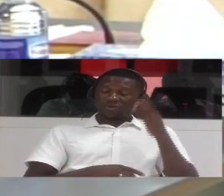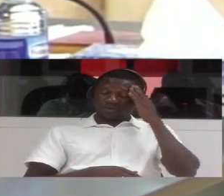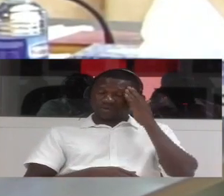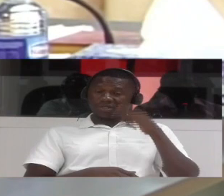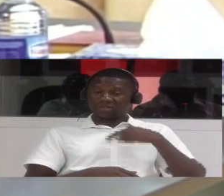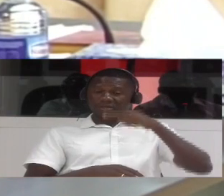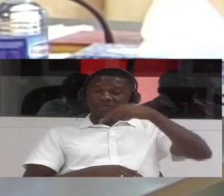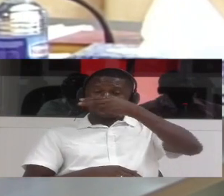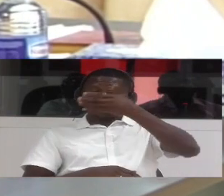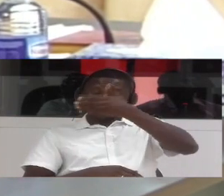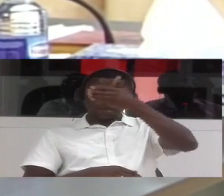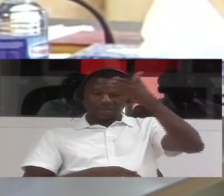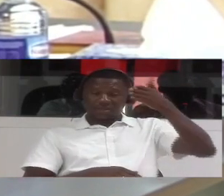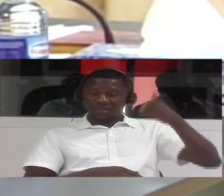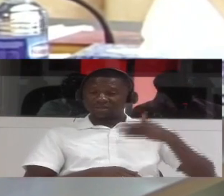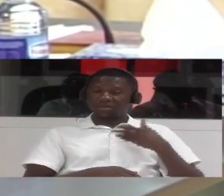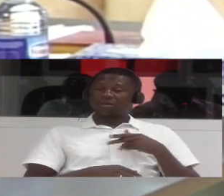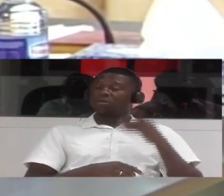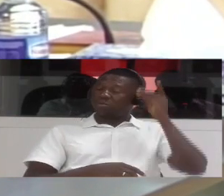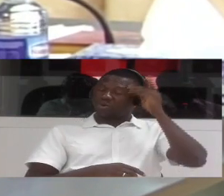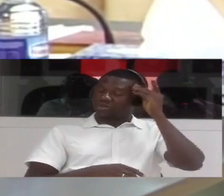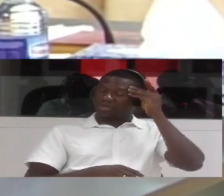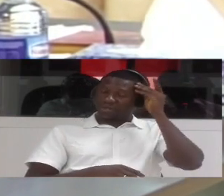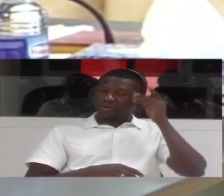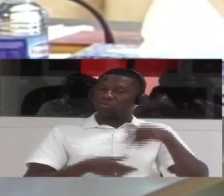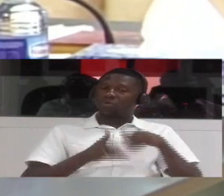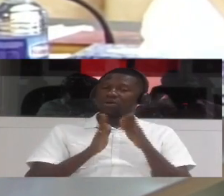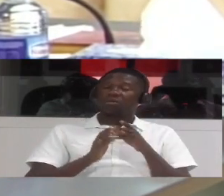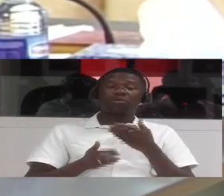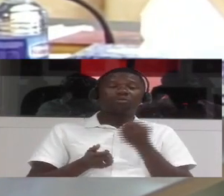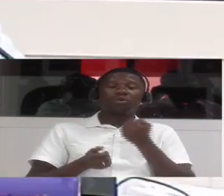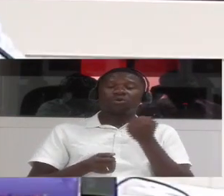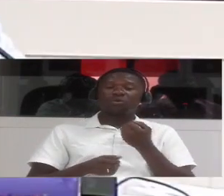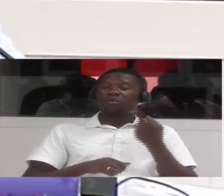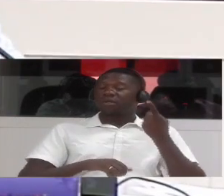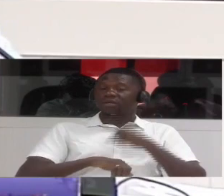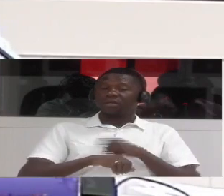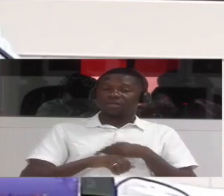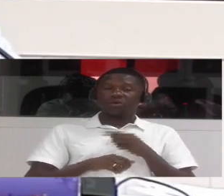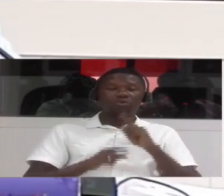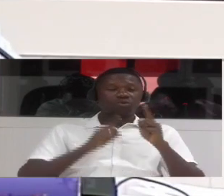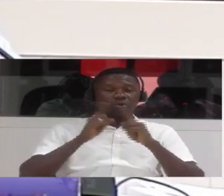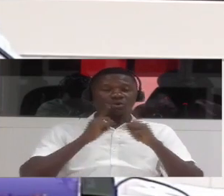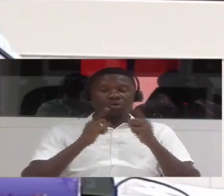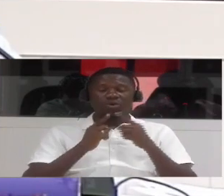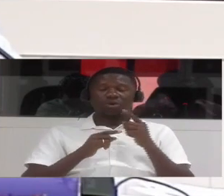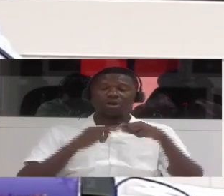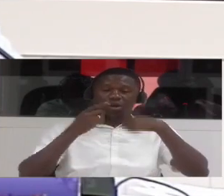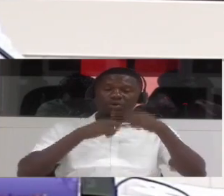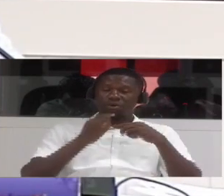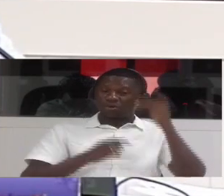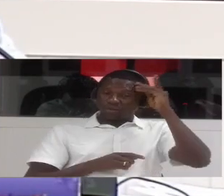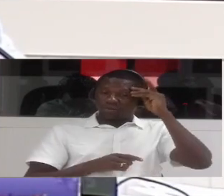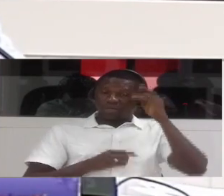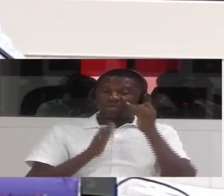are politicized because most times, you know, they will be talking about political